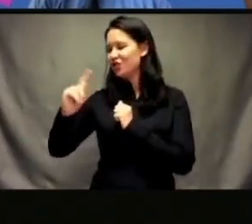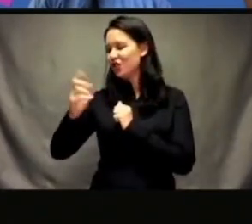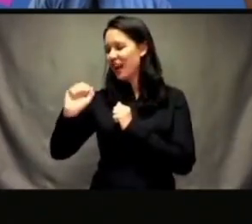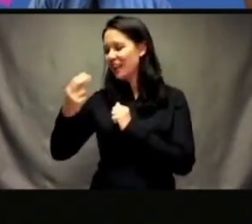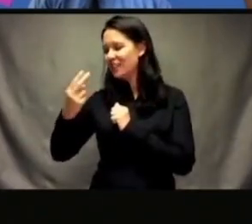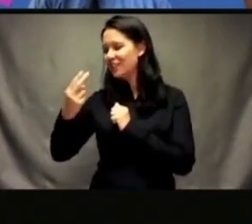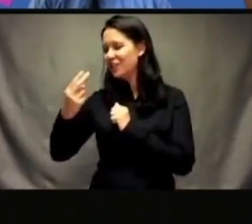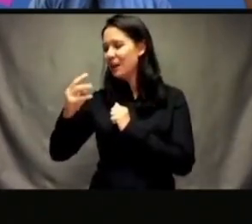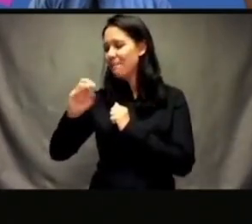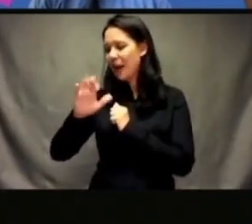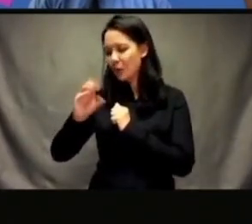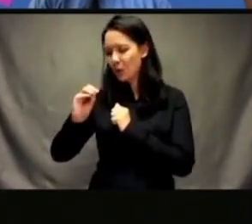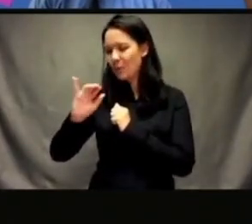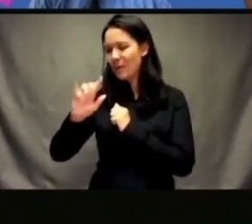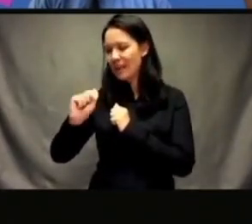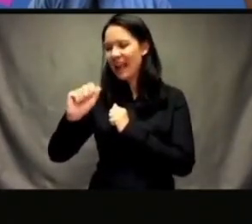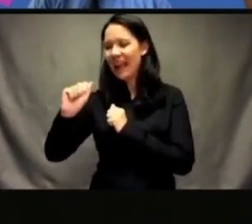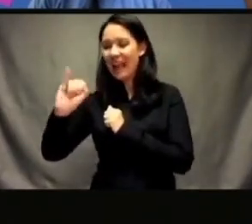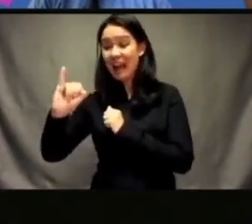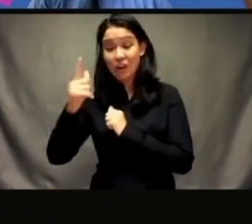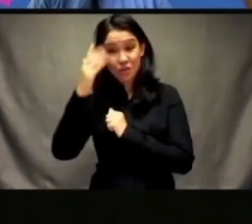any developments for that or any support?